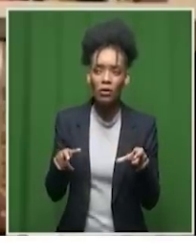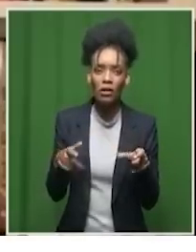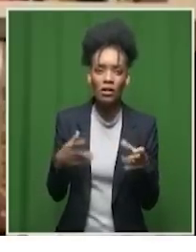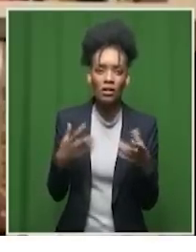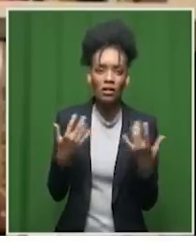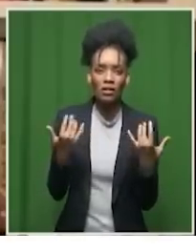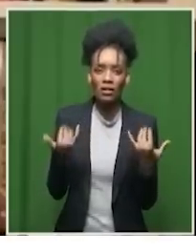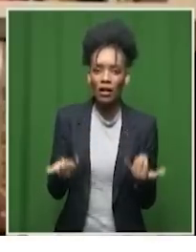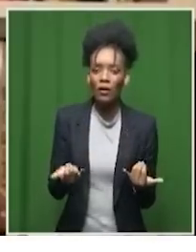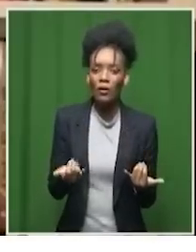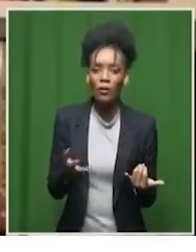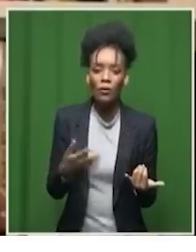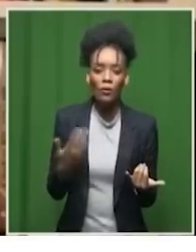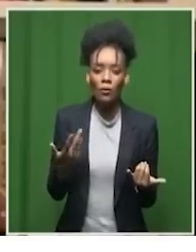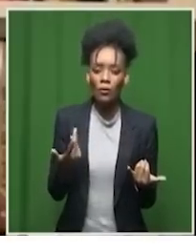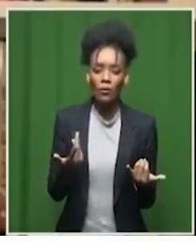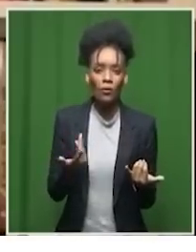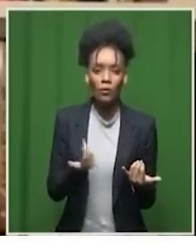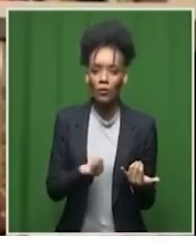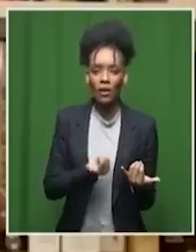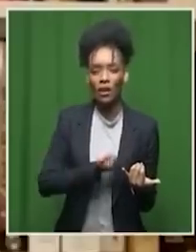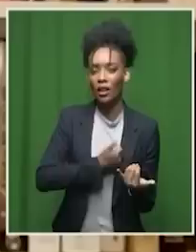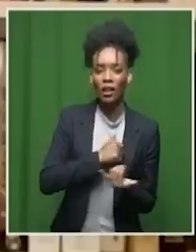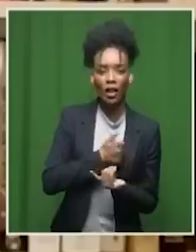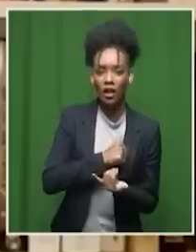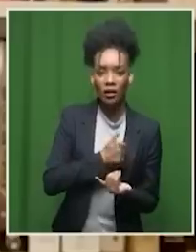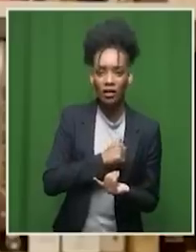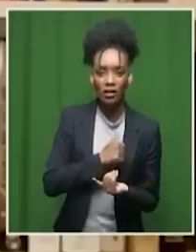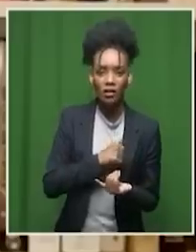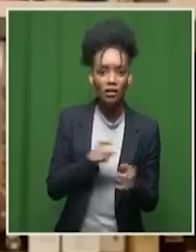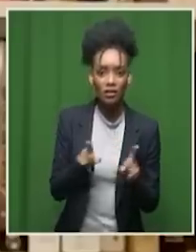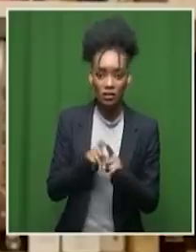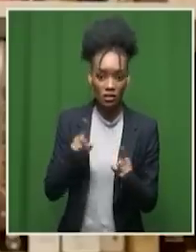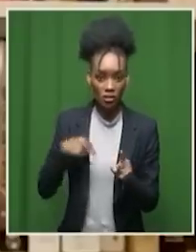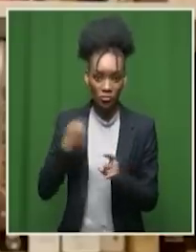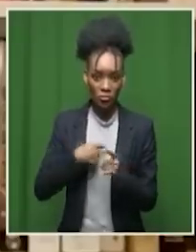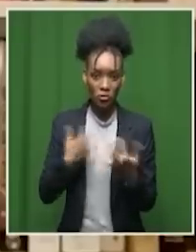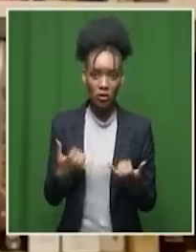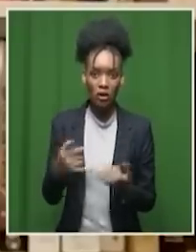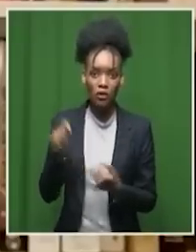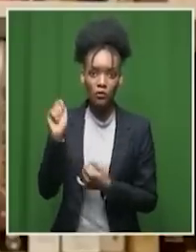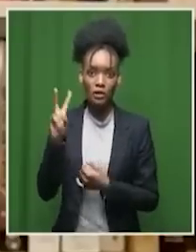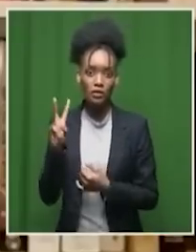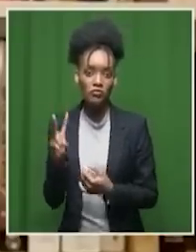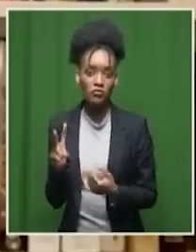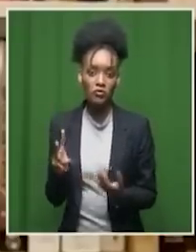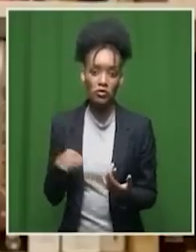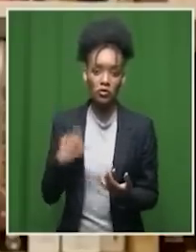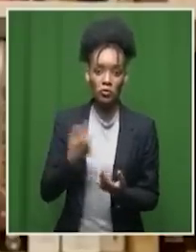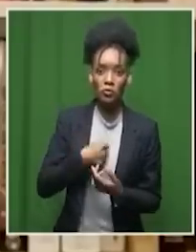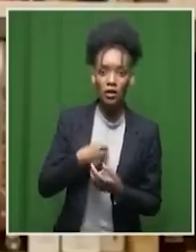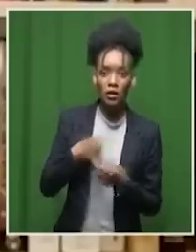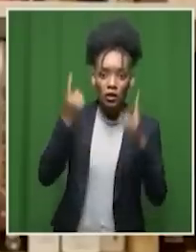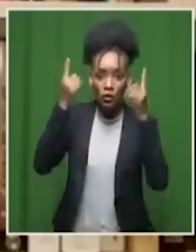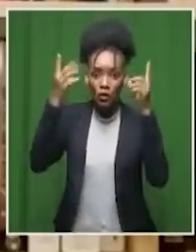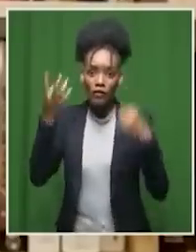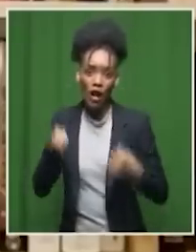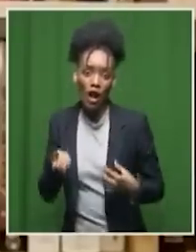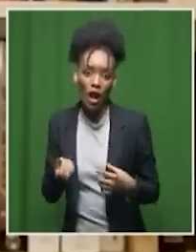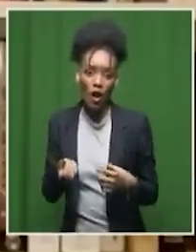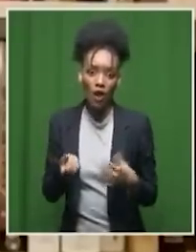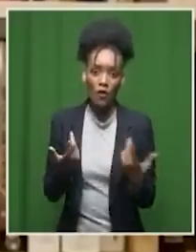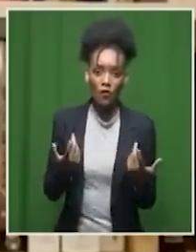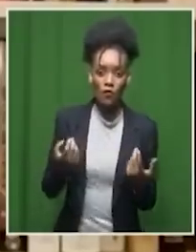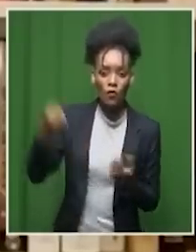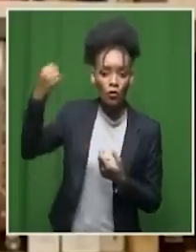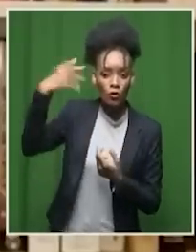fortunate as we are here on our TV screens and cameras with Wi-Fi and with backup power,